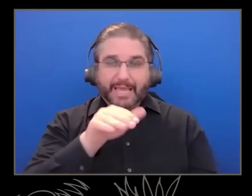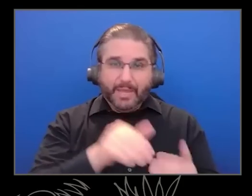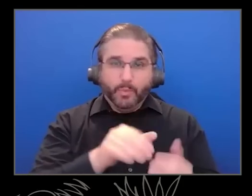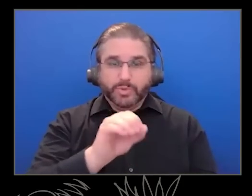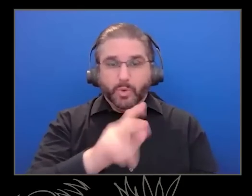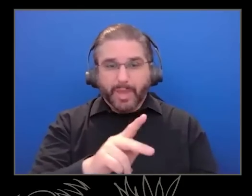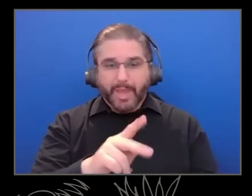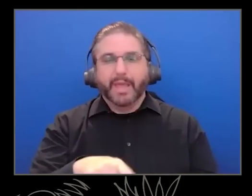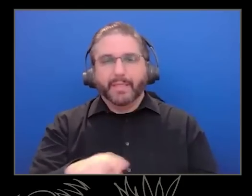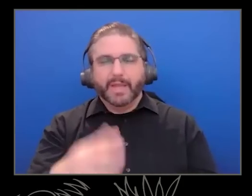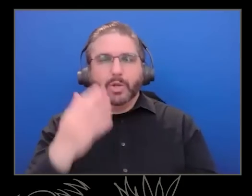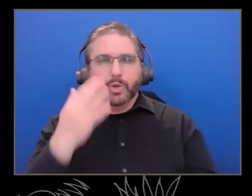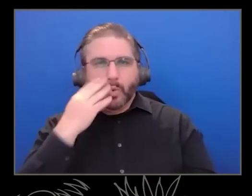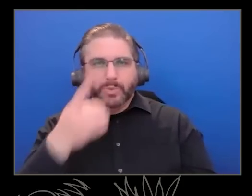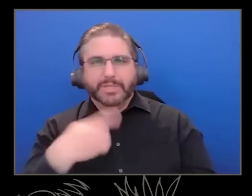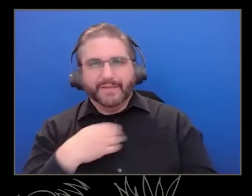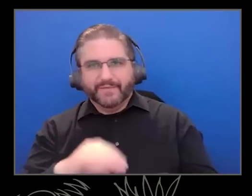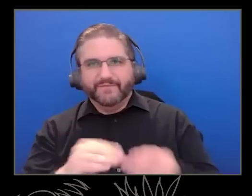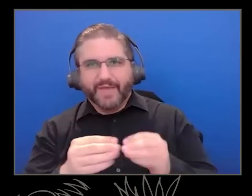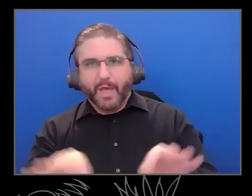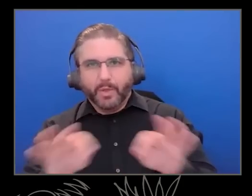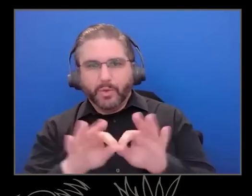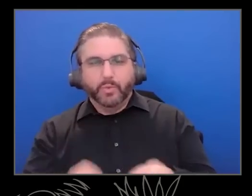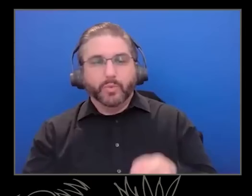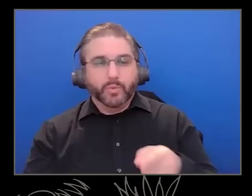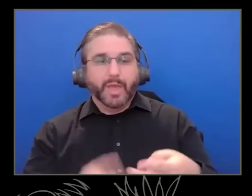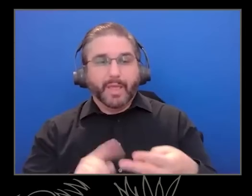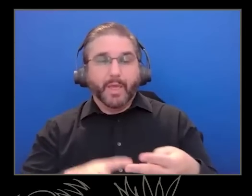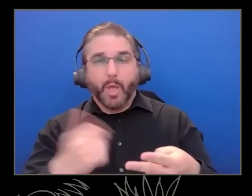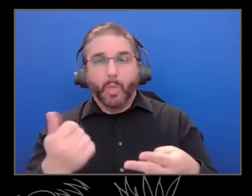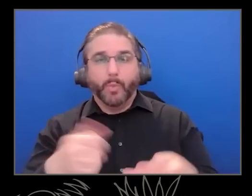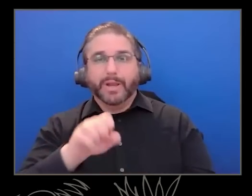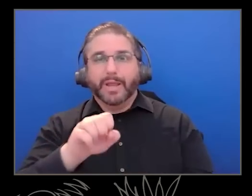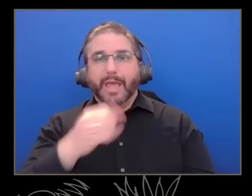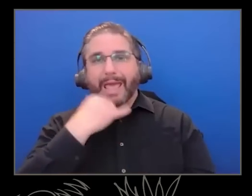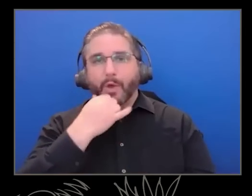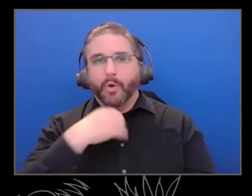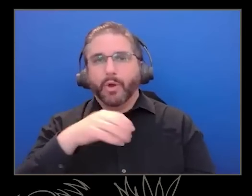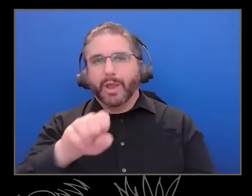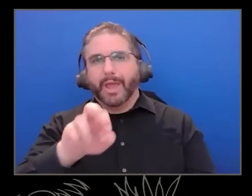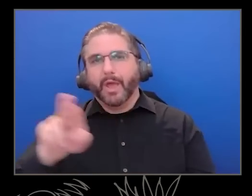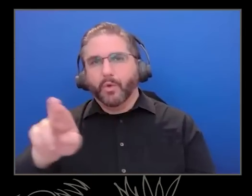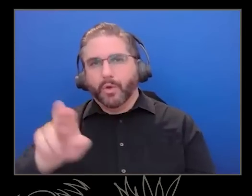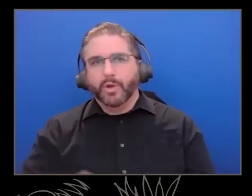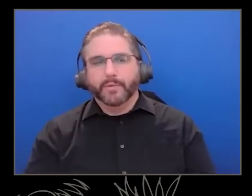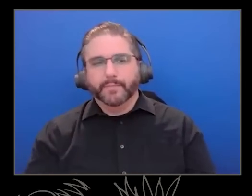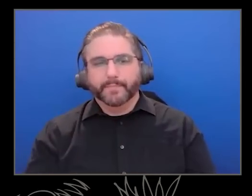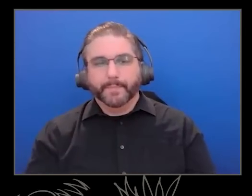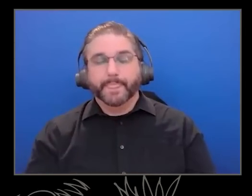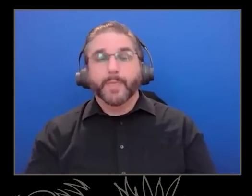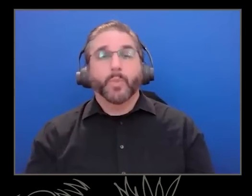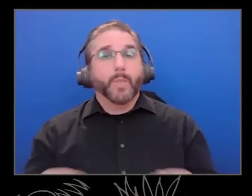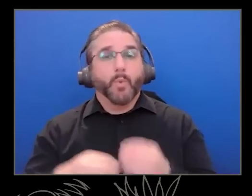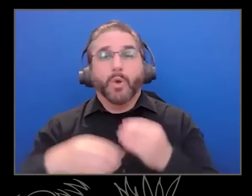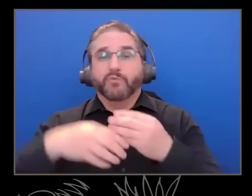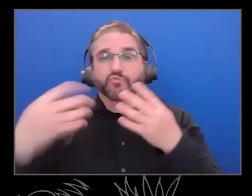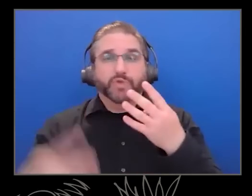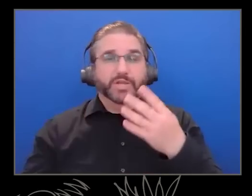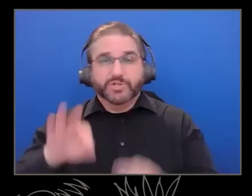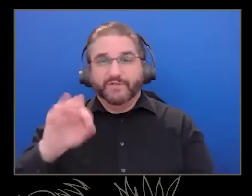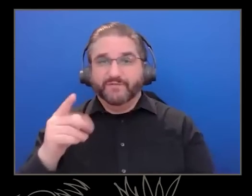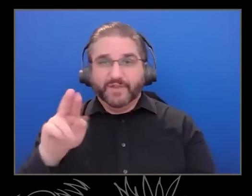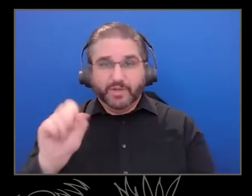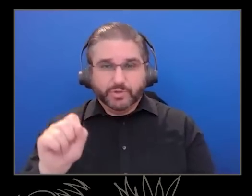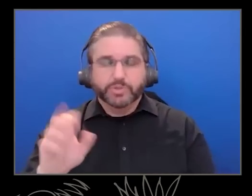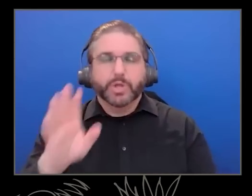value. And then the other one is the error. In its more featureful implementations, you will generally find some